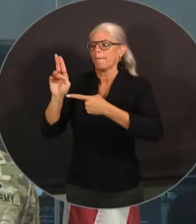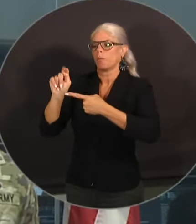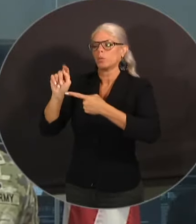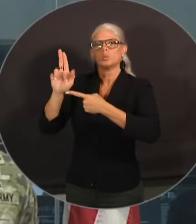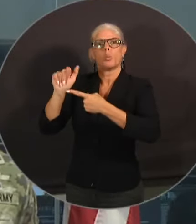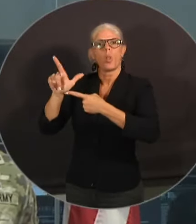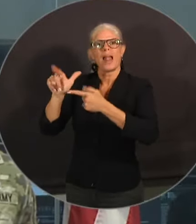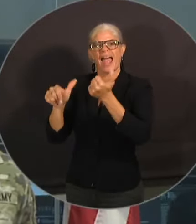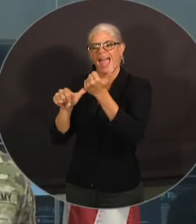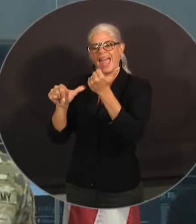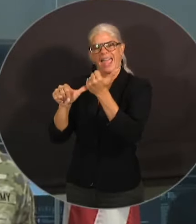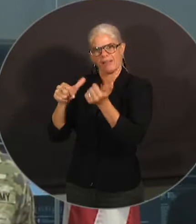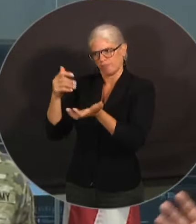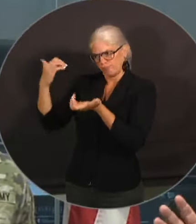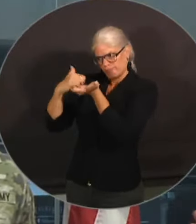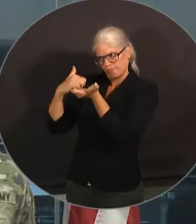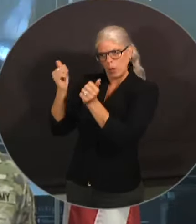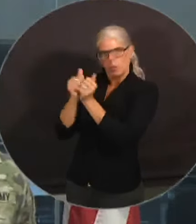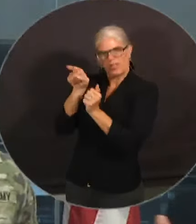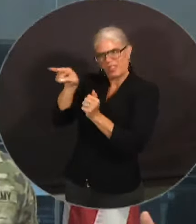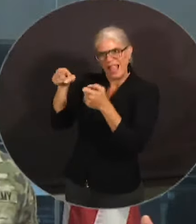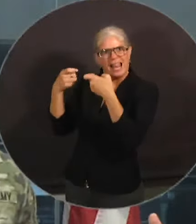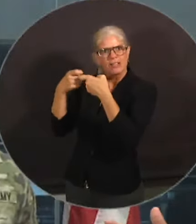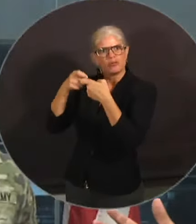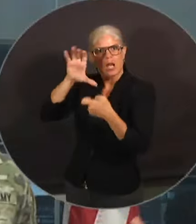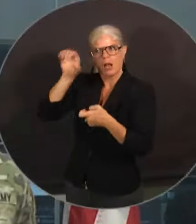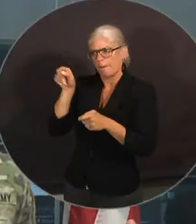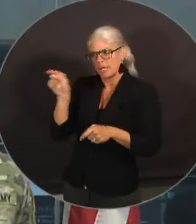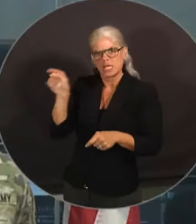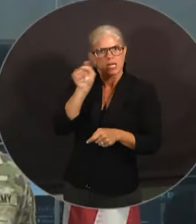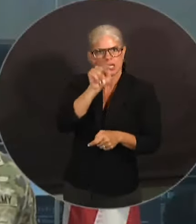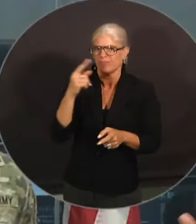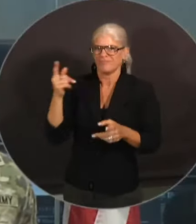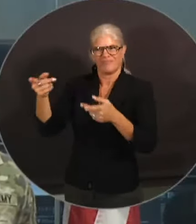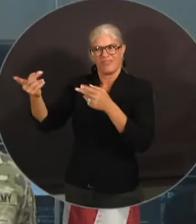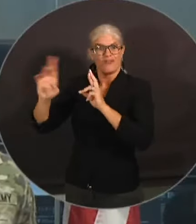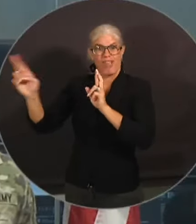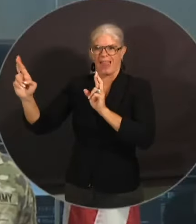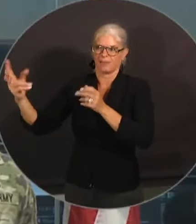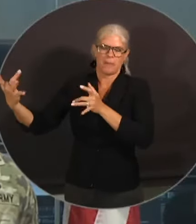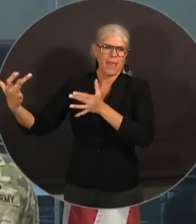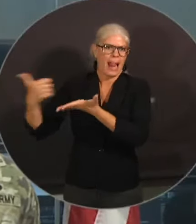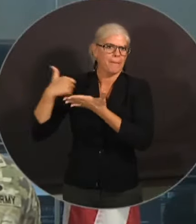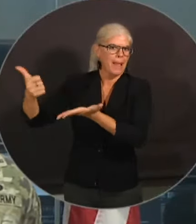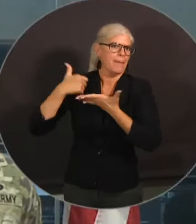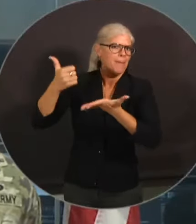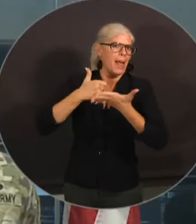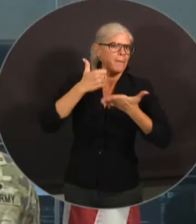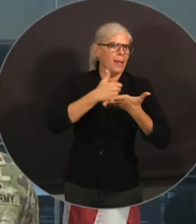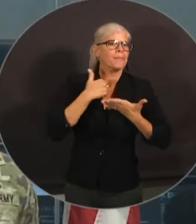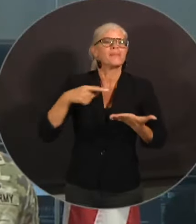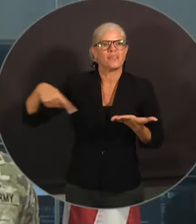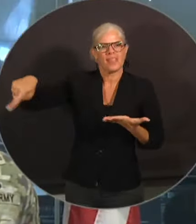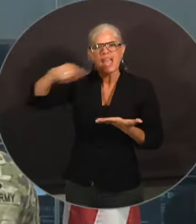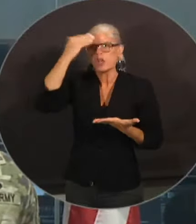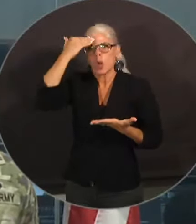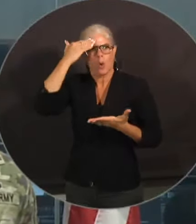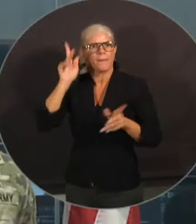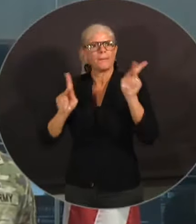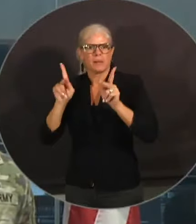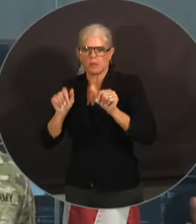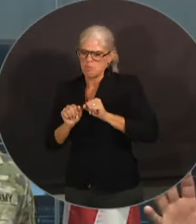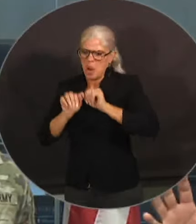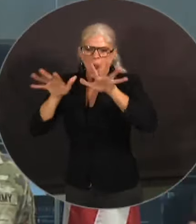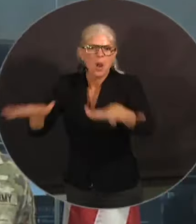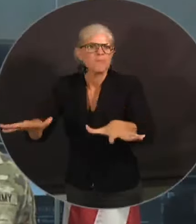and the municipals. Just the way it is. I mean, the private utilities have more manpower, right? So if you're in an area, Florida Power and